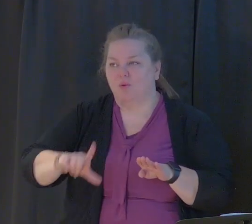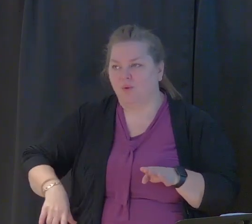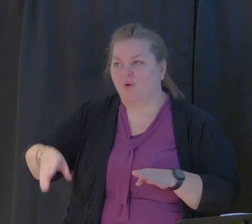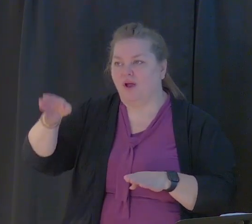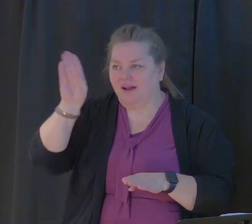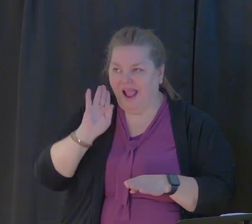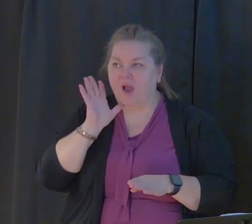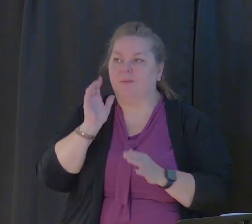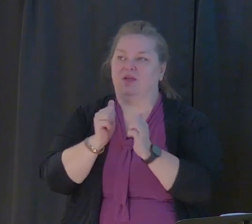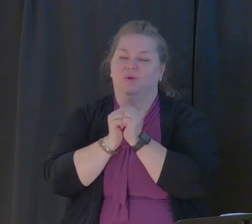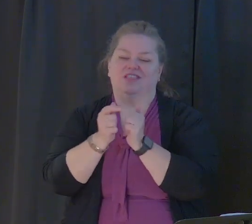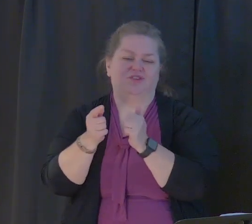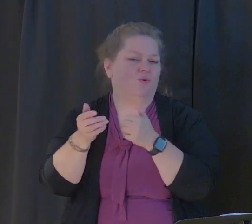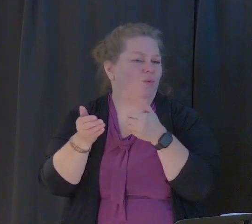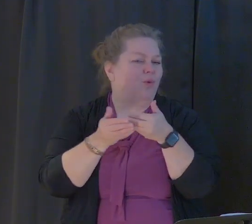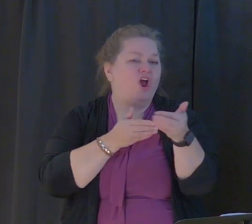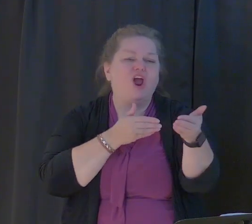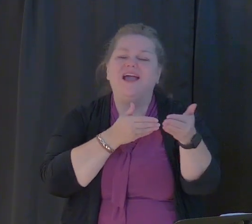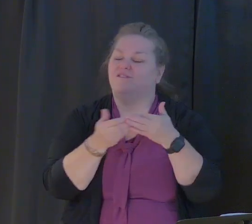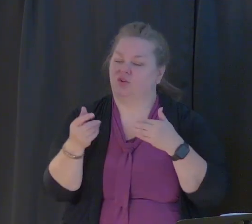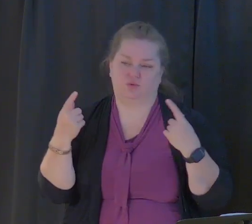you wherever you go.